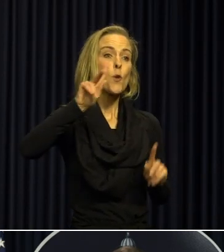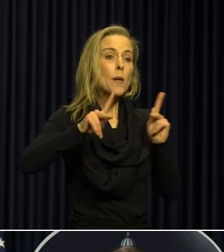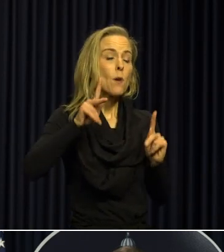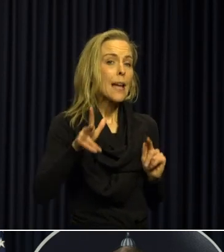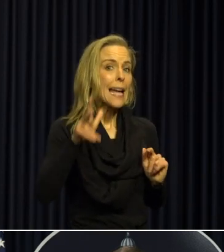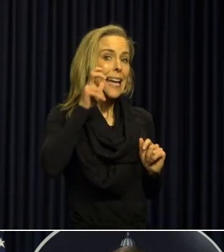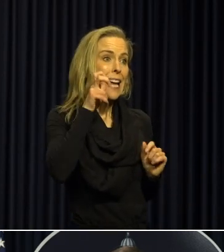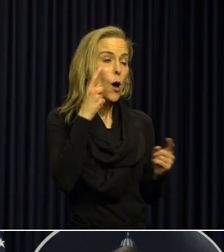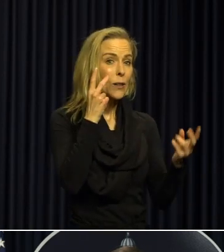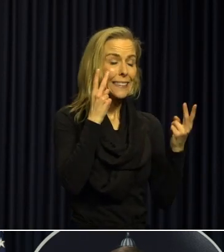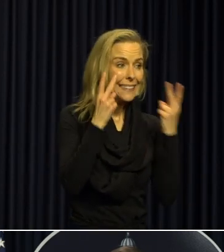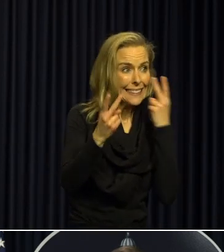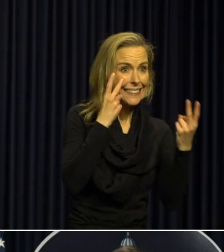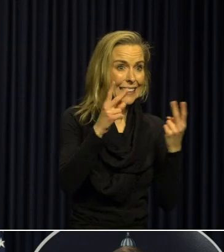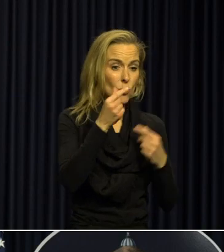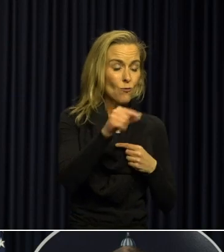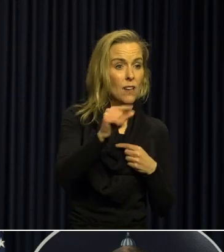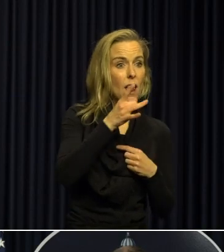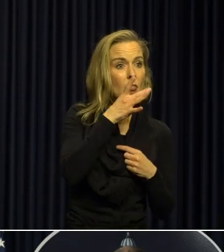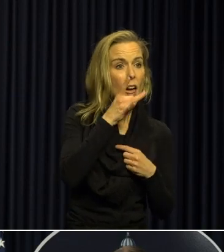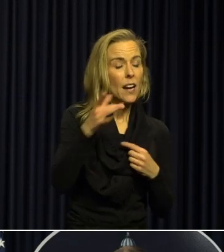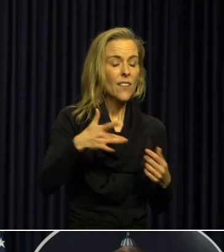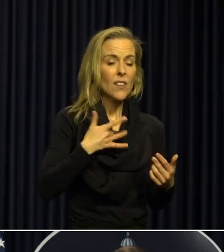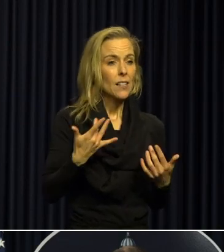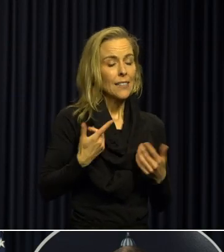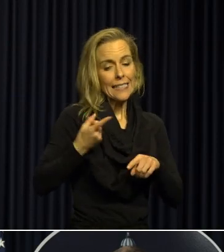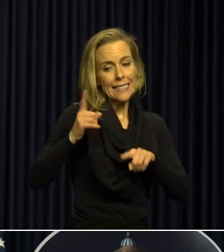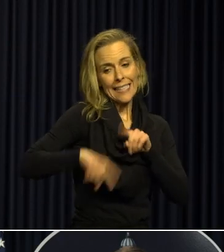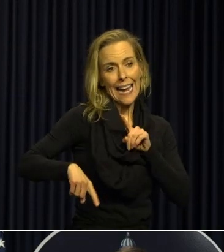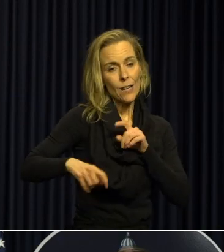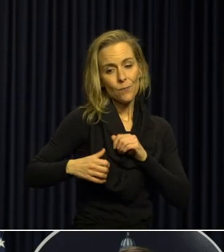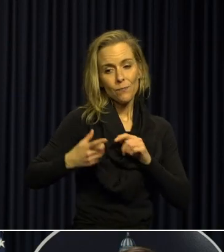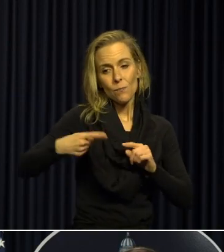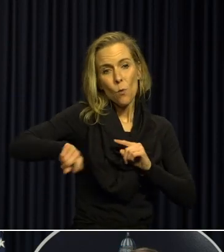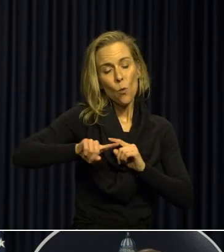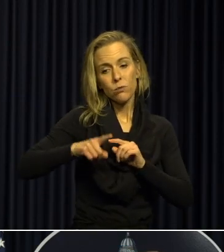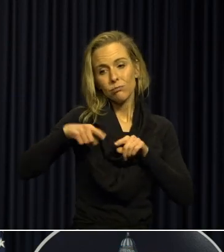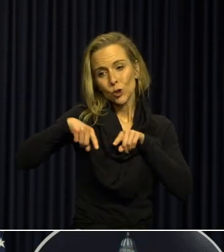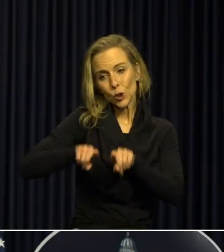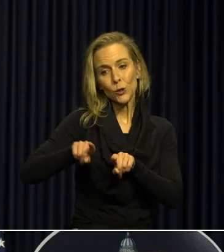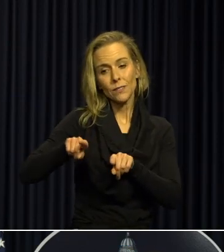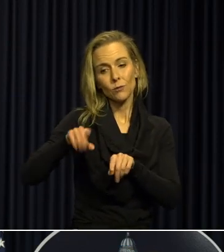be able to be with others like they normally would, that we are all there for them.